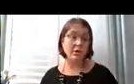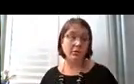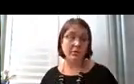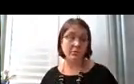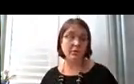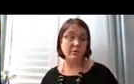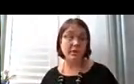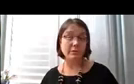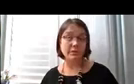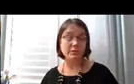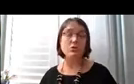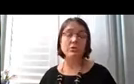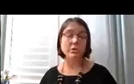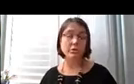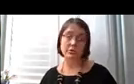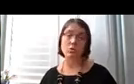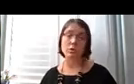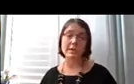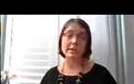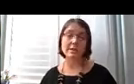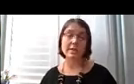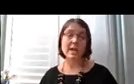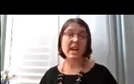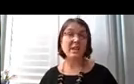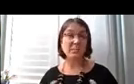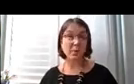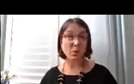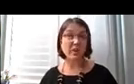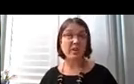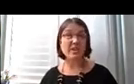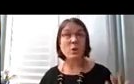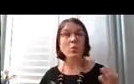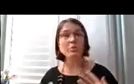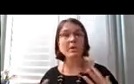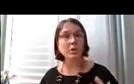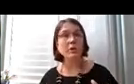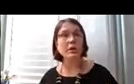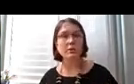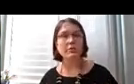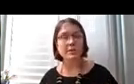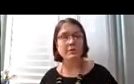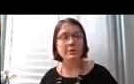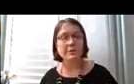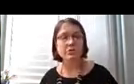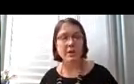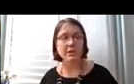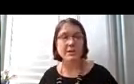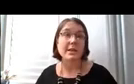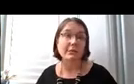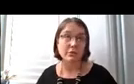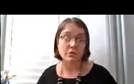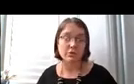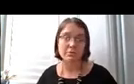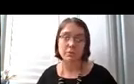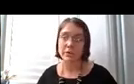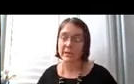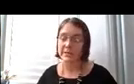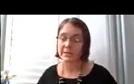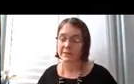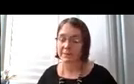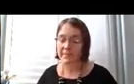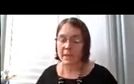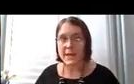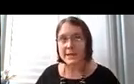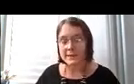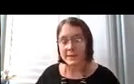over the last couple of months, we've developed some new skills and qualities, and employers will be looking for different strengths in their future